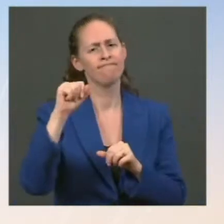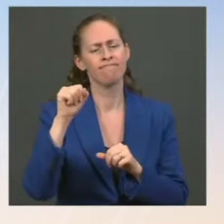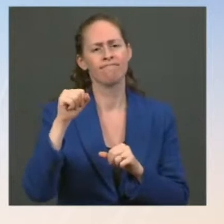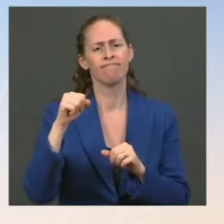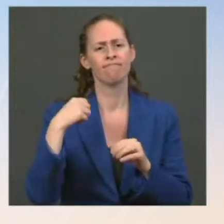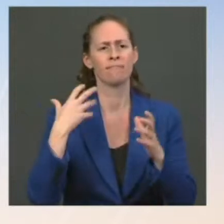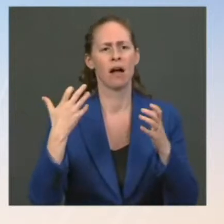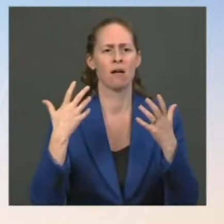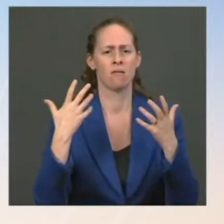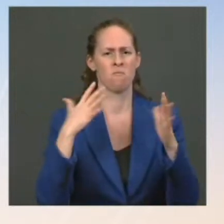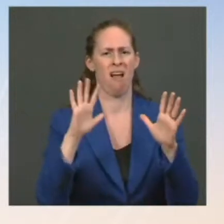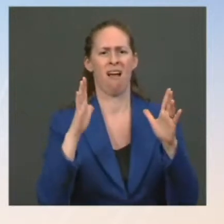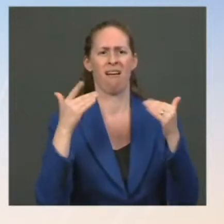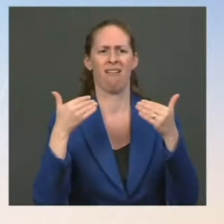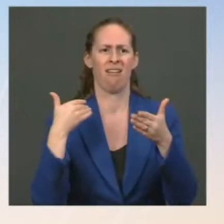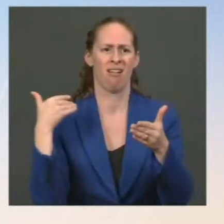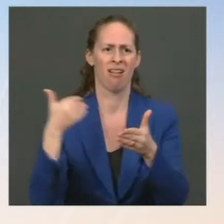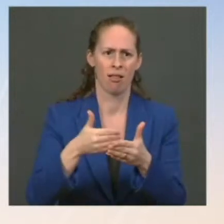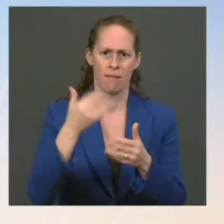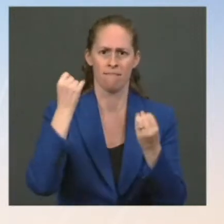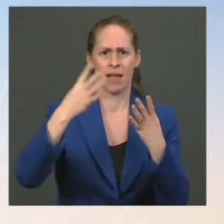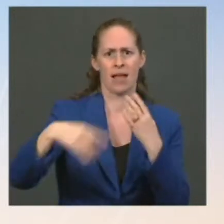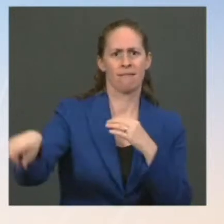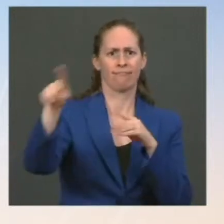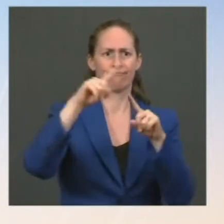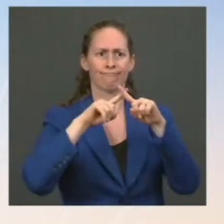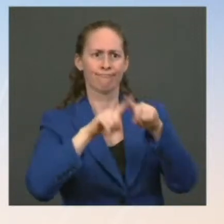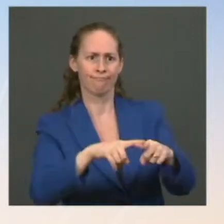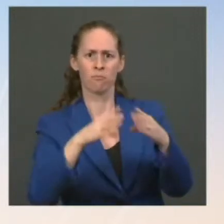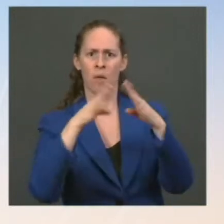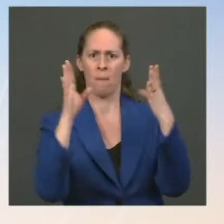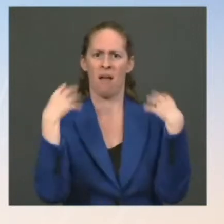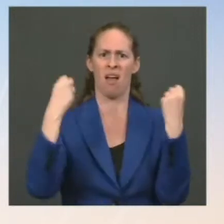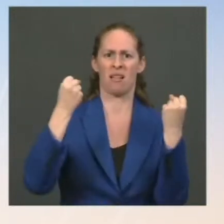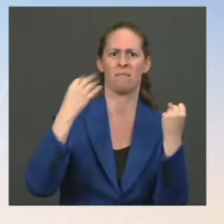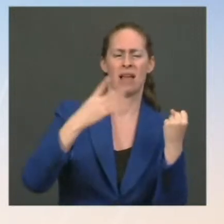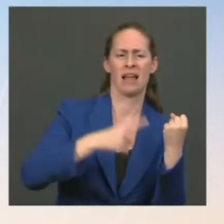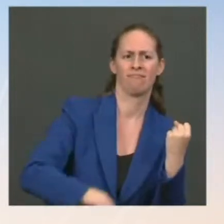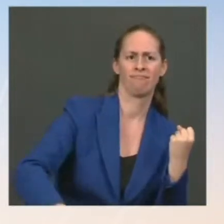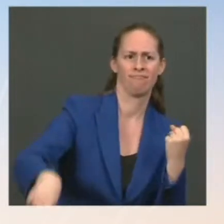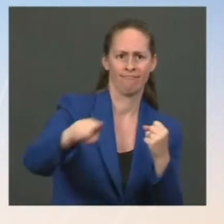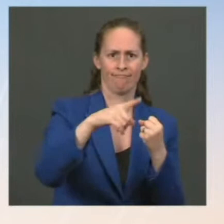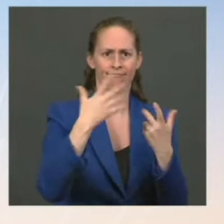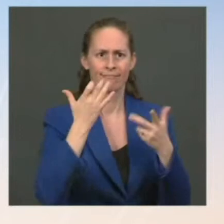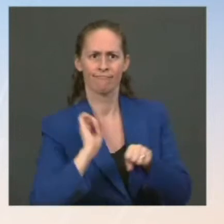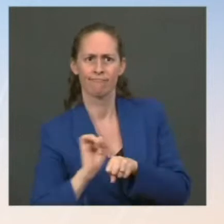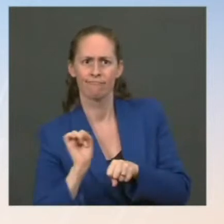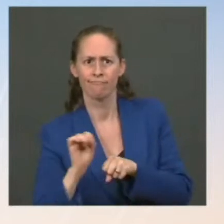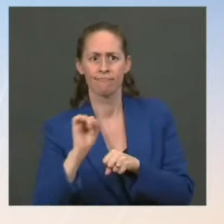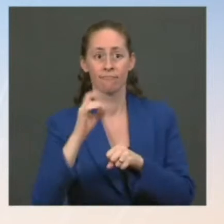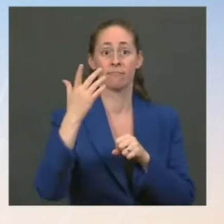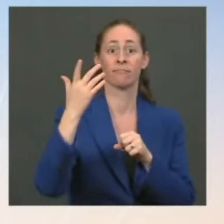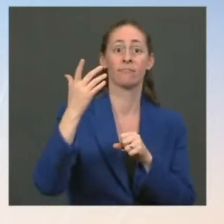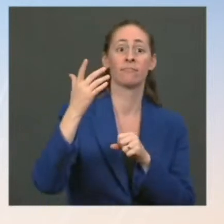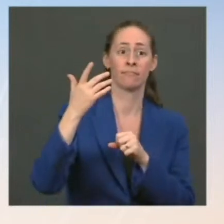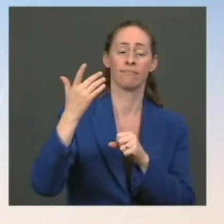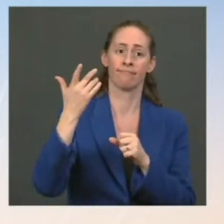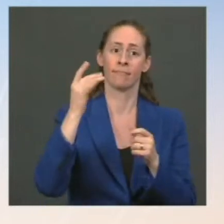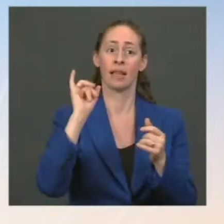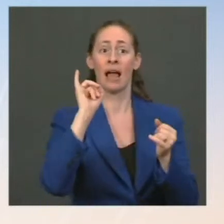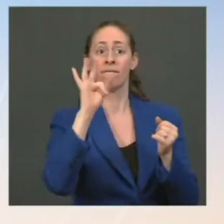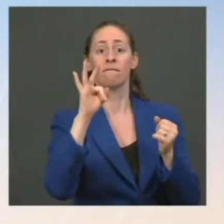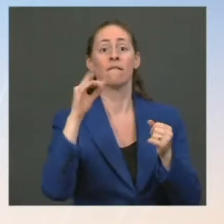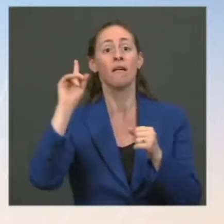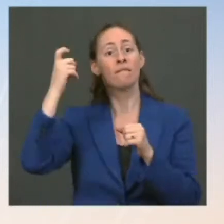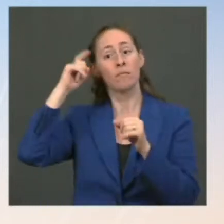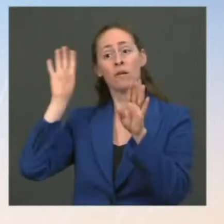great deal of public health, if not all of it, most of the public health work would be exempted from a government shutdown,